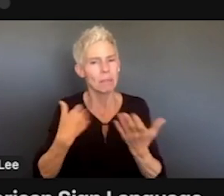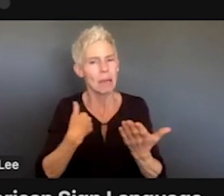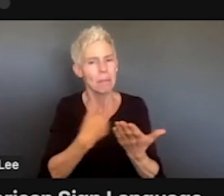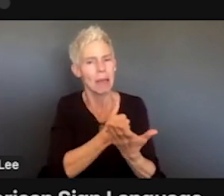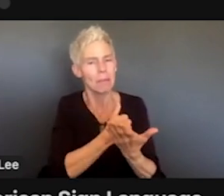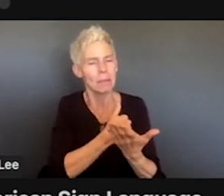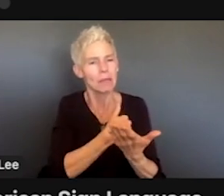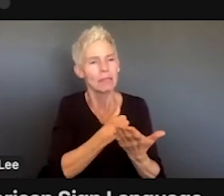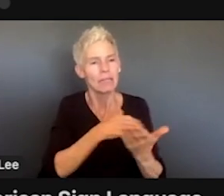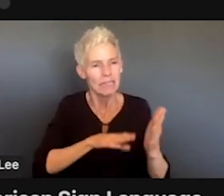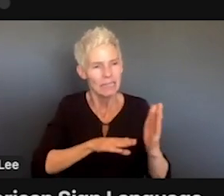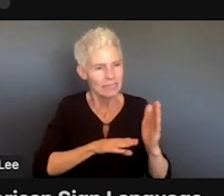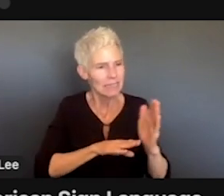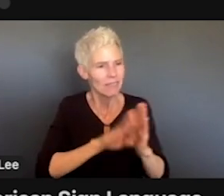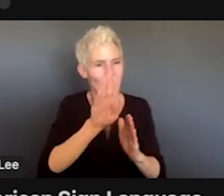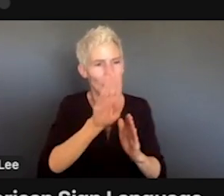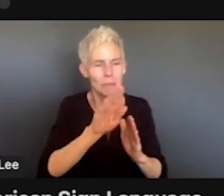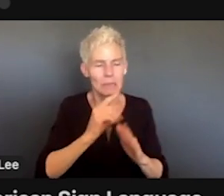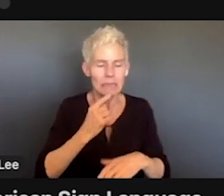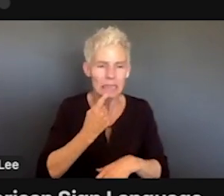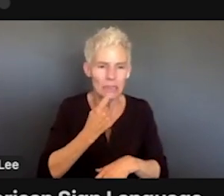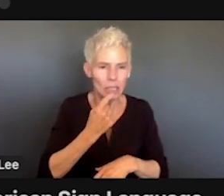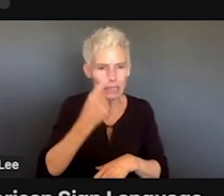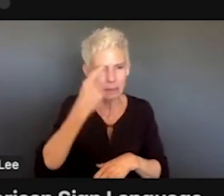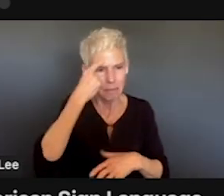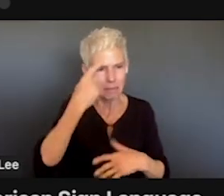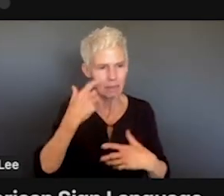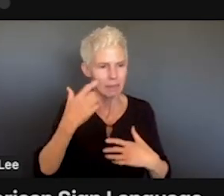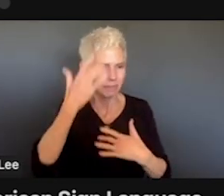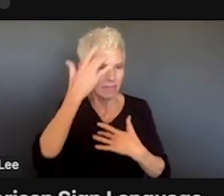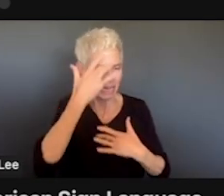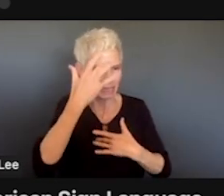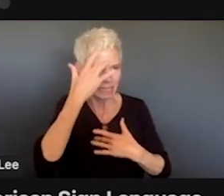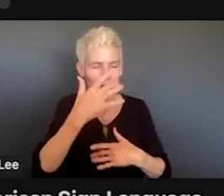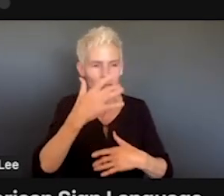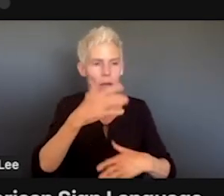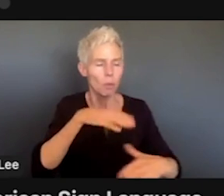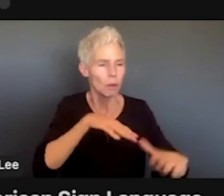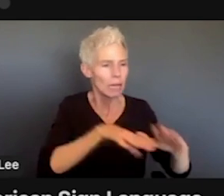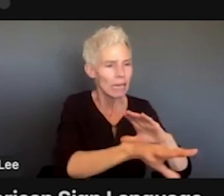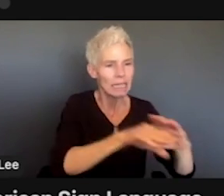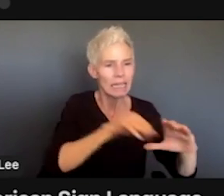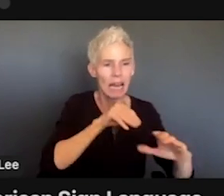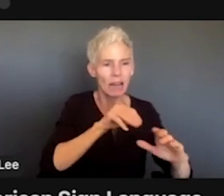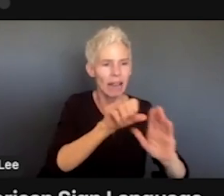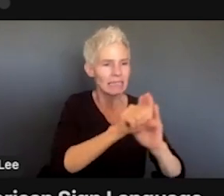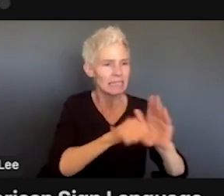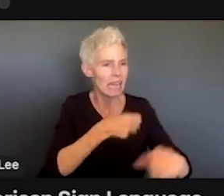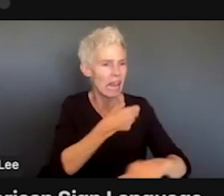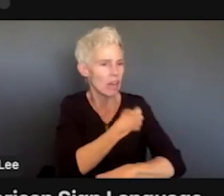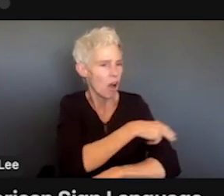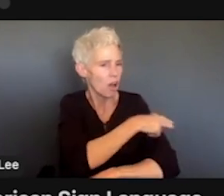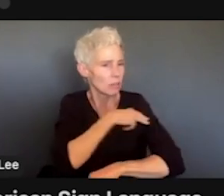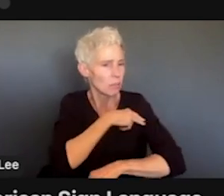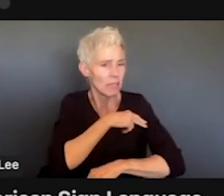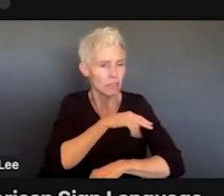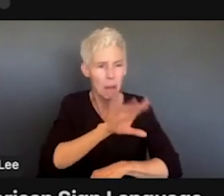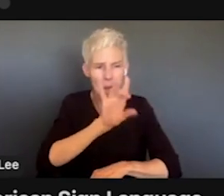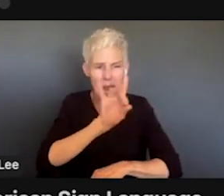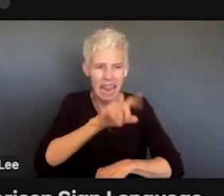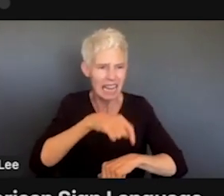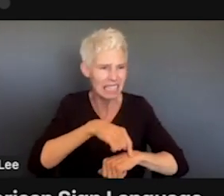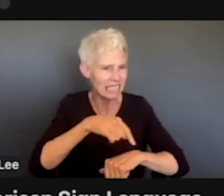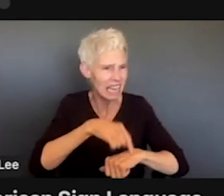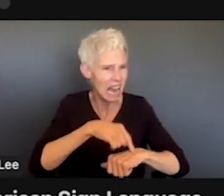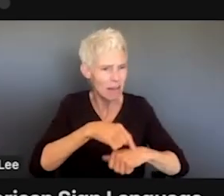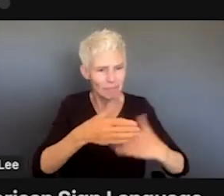mental illness and was in and out of that state hospital for the probably 8 times over that next 10